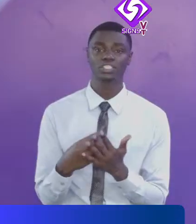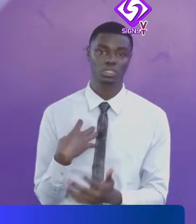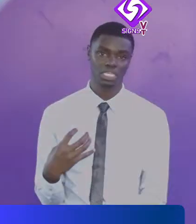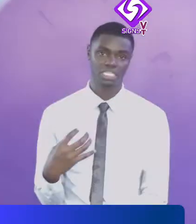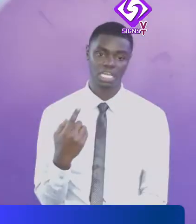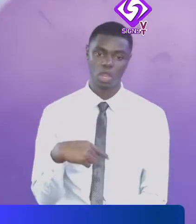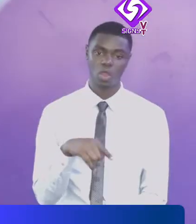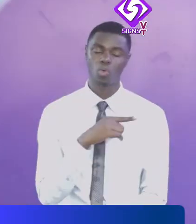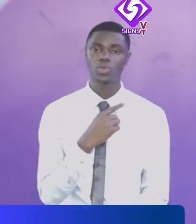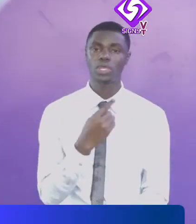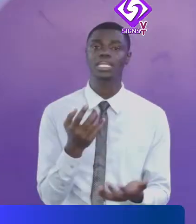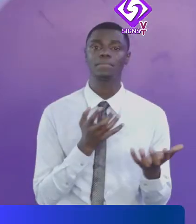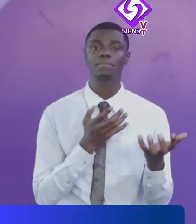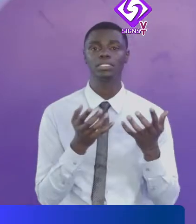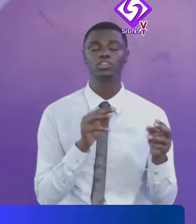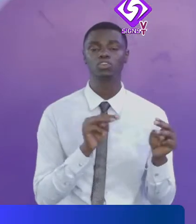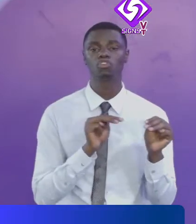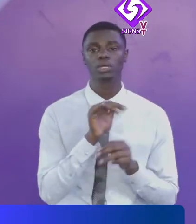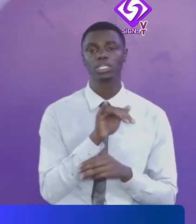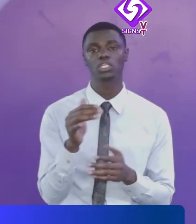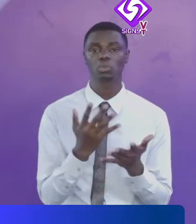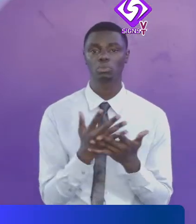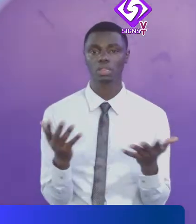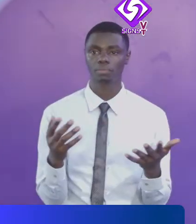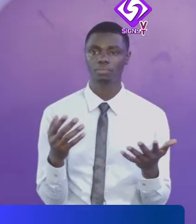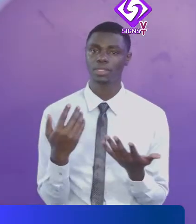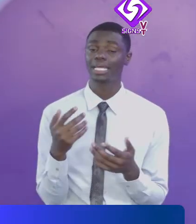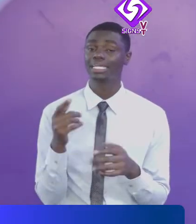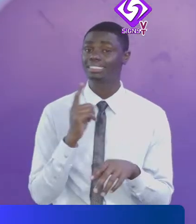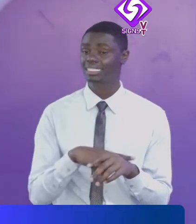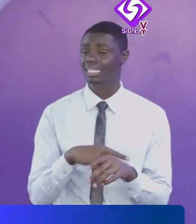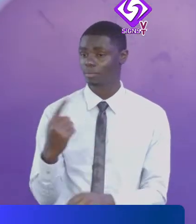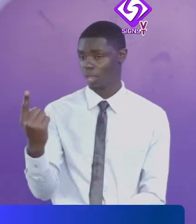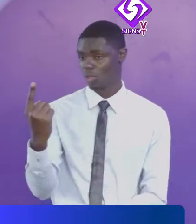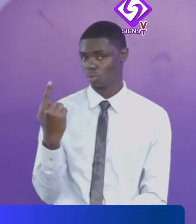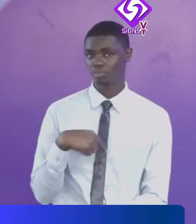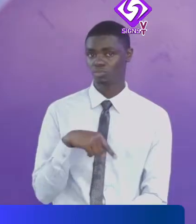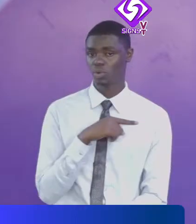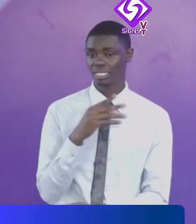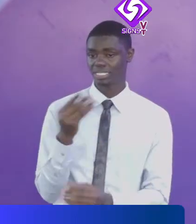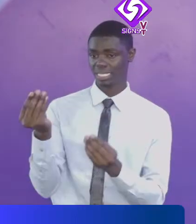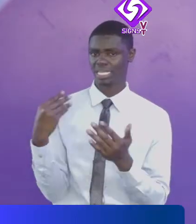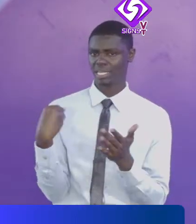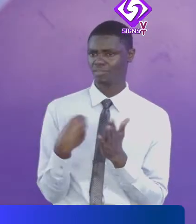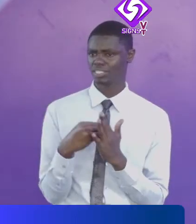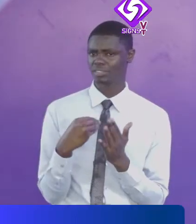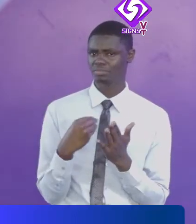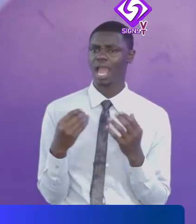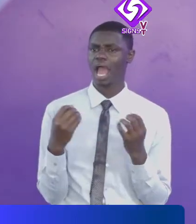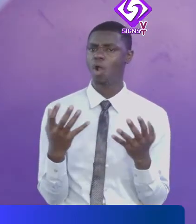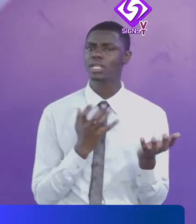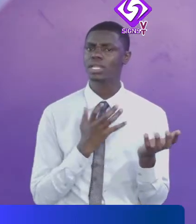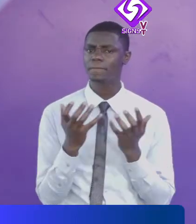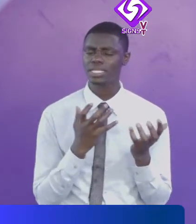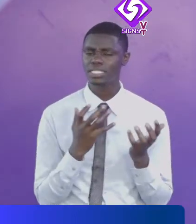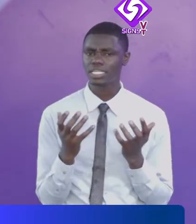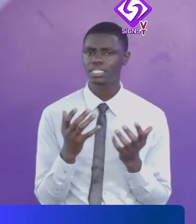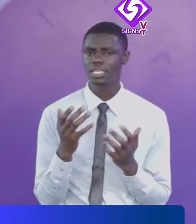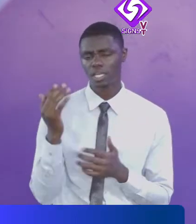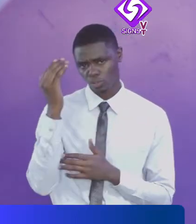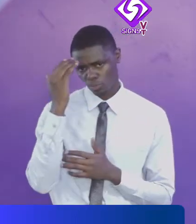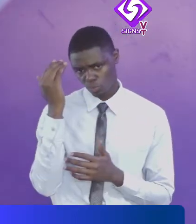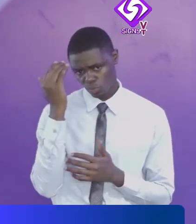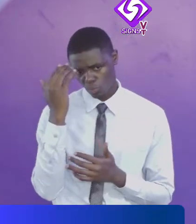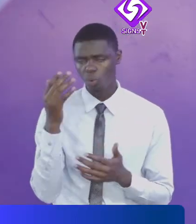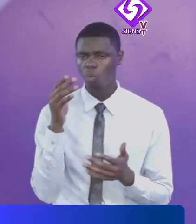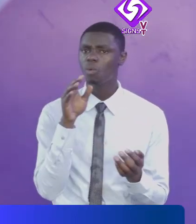business of managing those assets, allocating that money. So when you come to us and give us the cash, our main business is to know, what do we buy with this